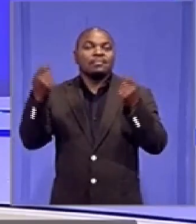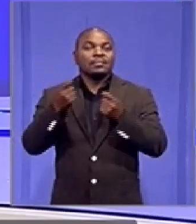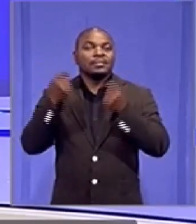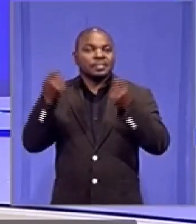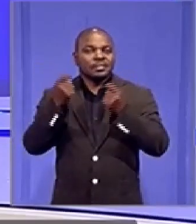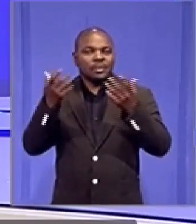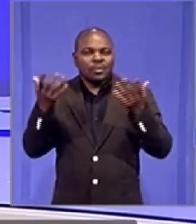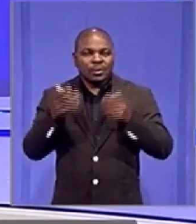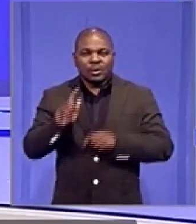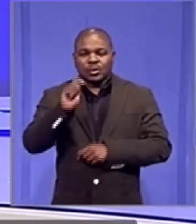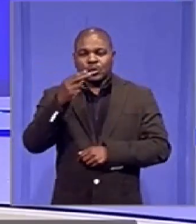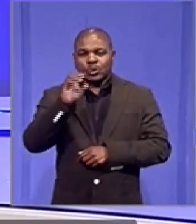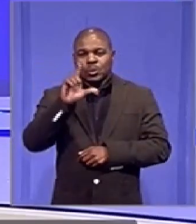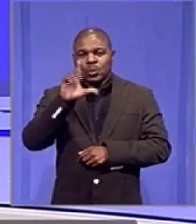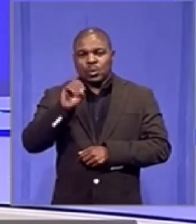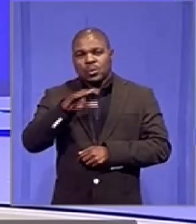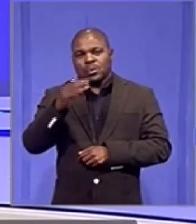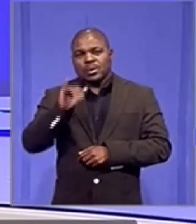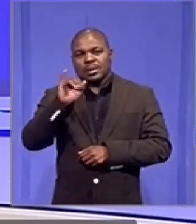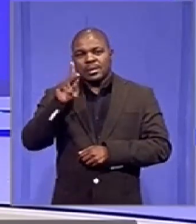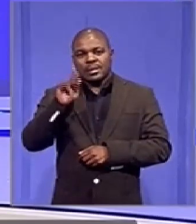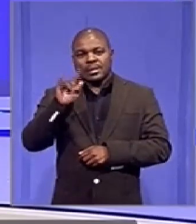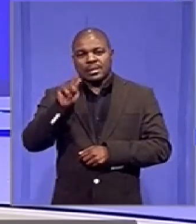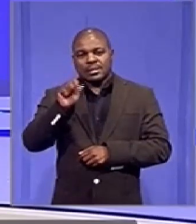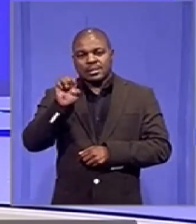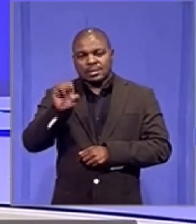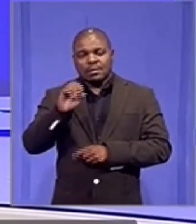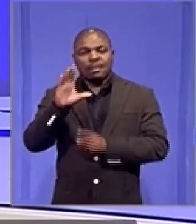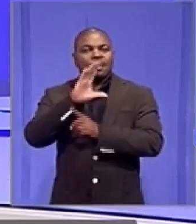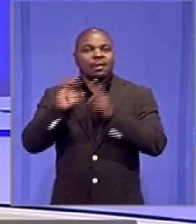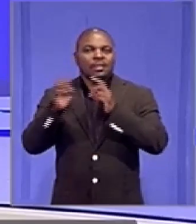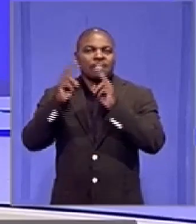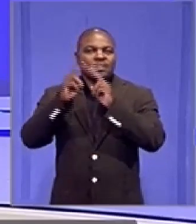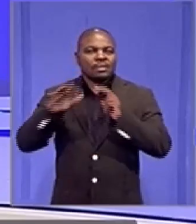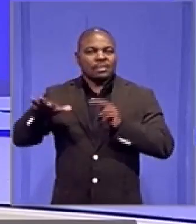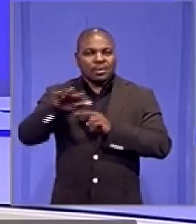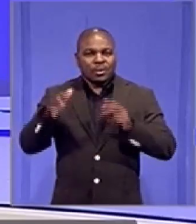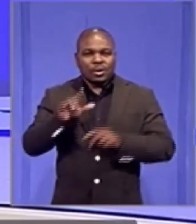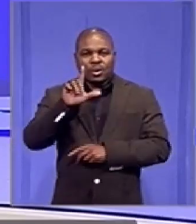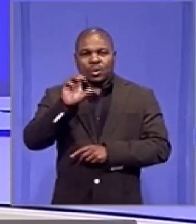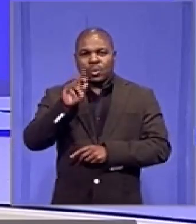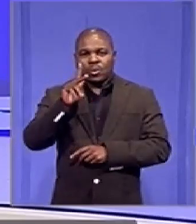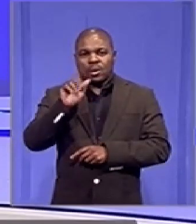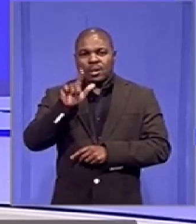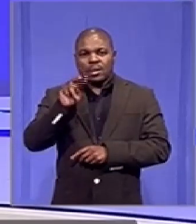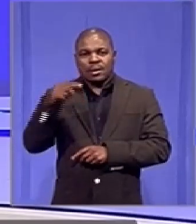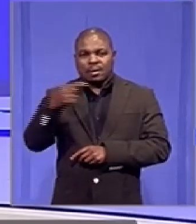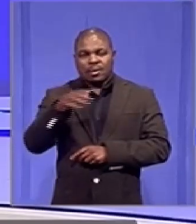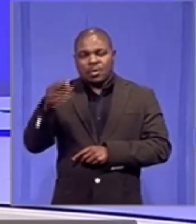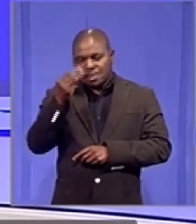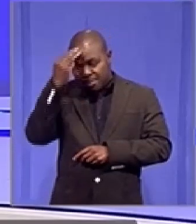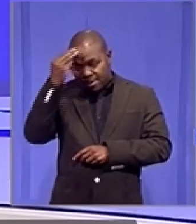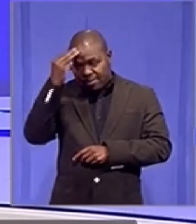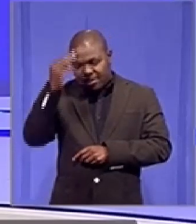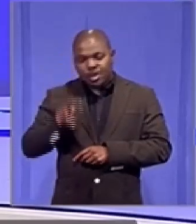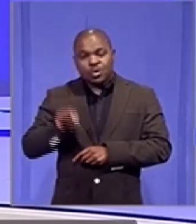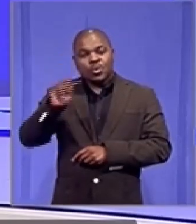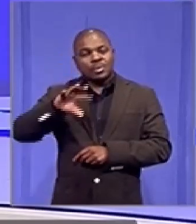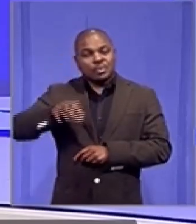ono kwa Tholo Ikitse Cultural Village kwa motseng wa Lokaleng ka fa ntle ga Mahikeng kwa Province ya Northwest go sa